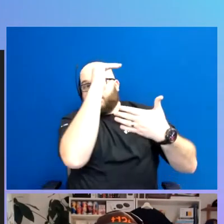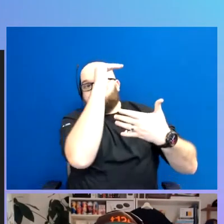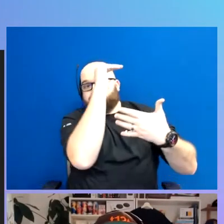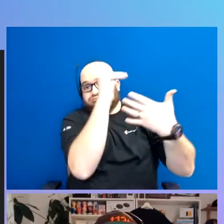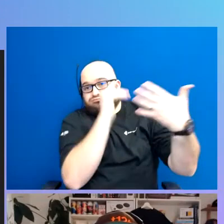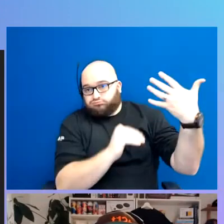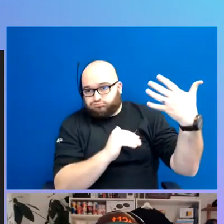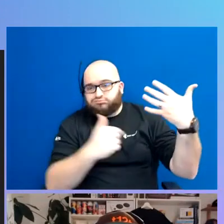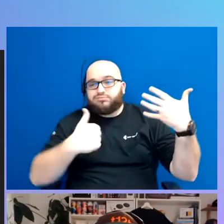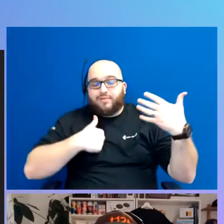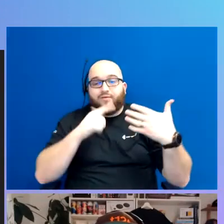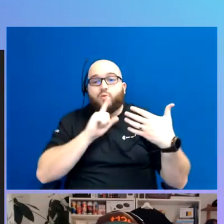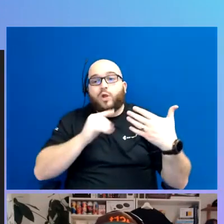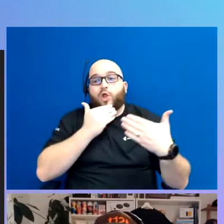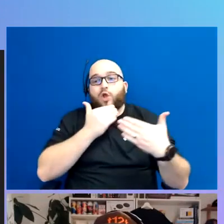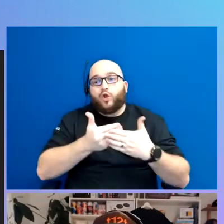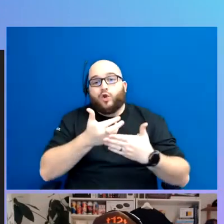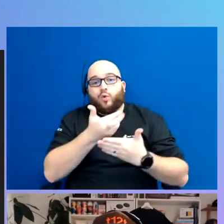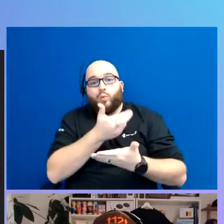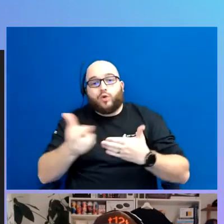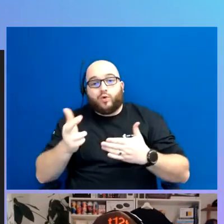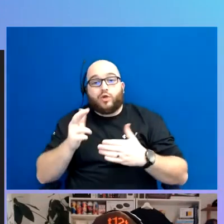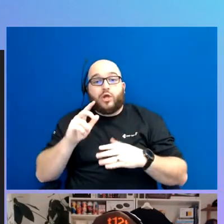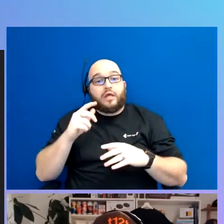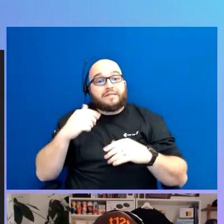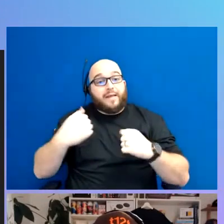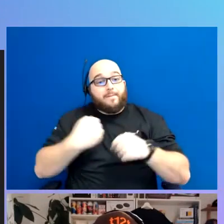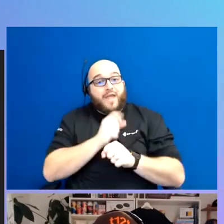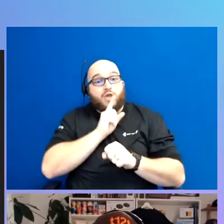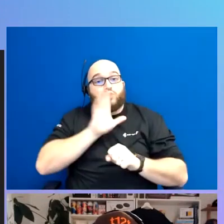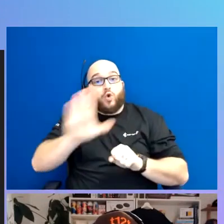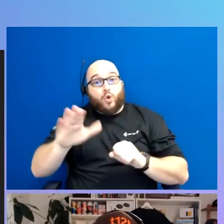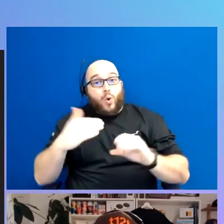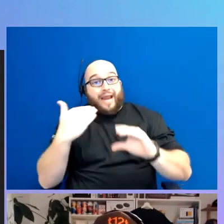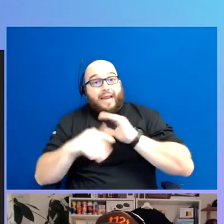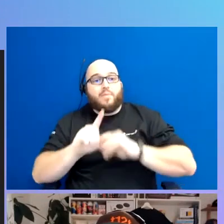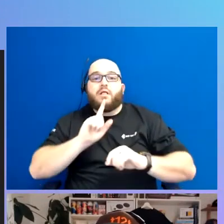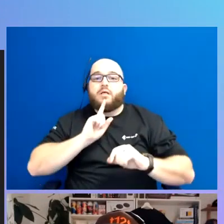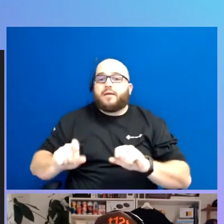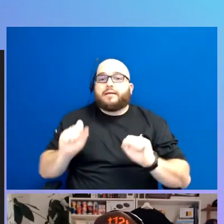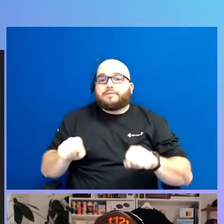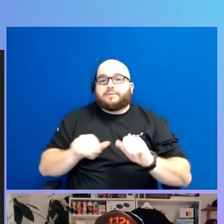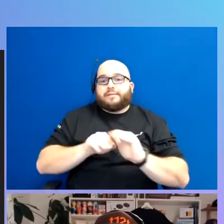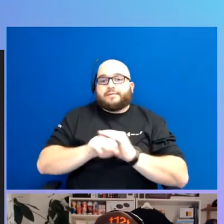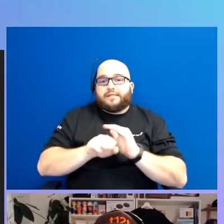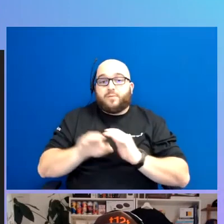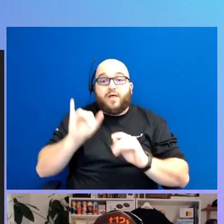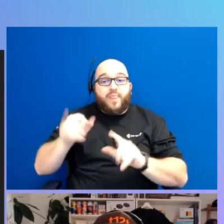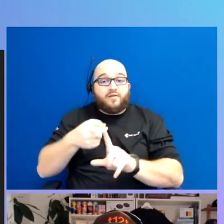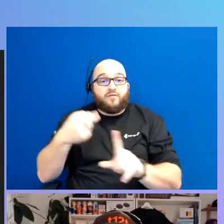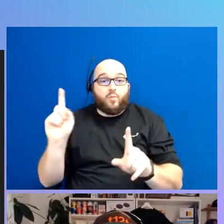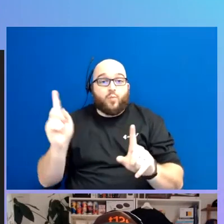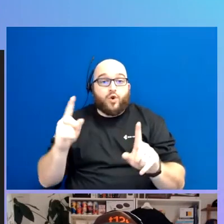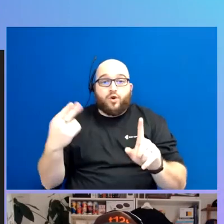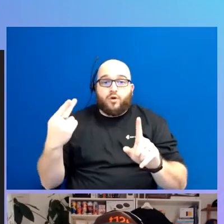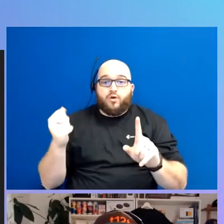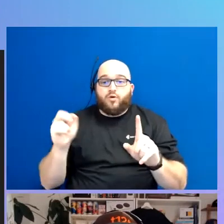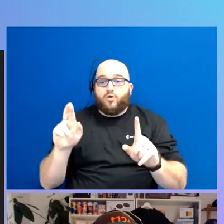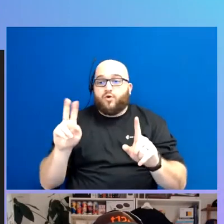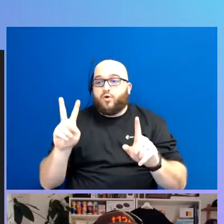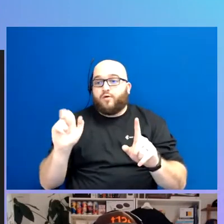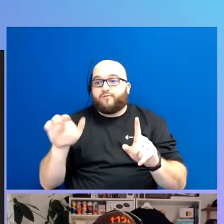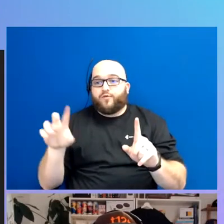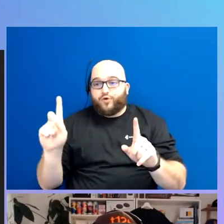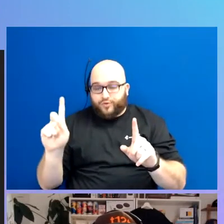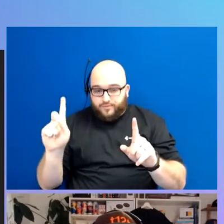There's a good resource, creating accessible emails, from Harvard, which is quite a decent